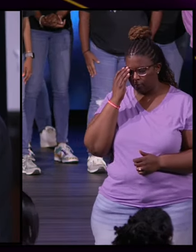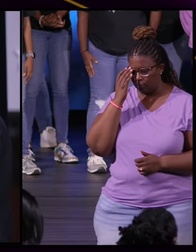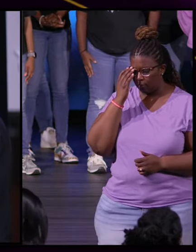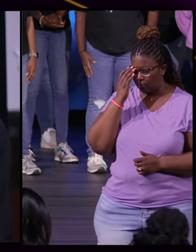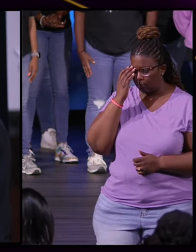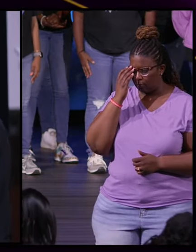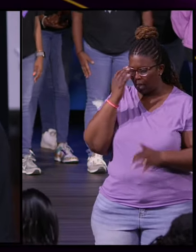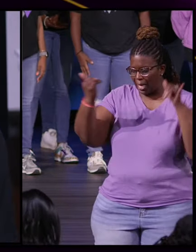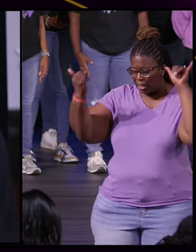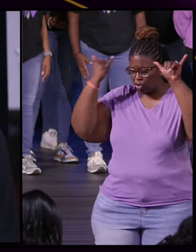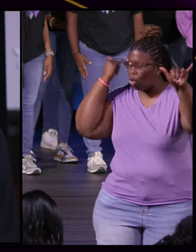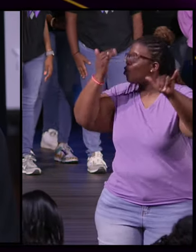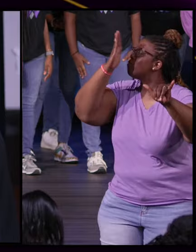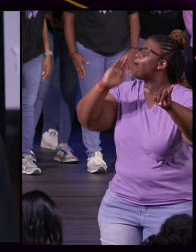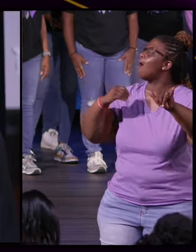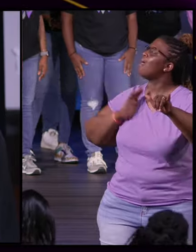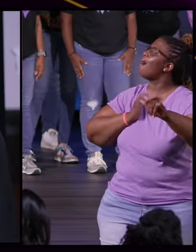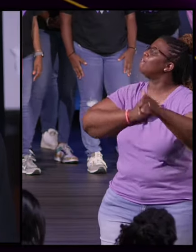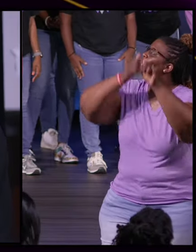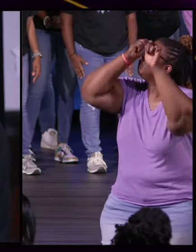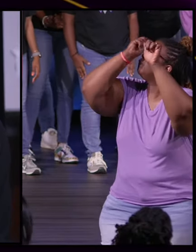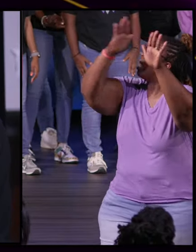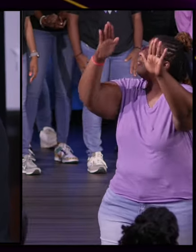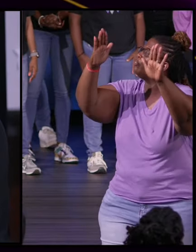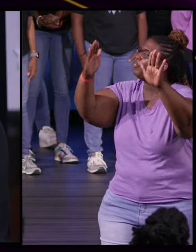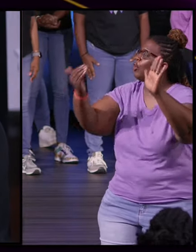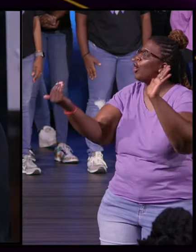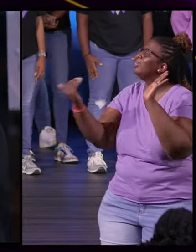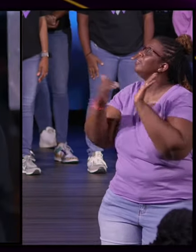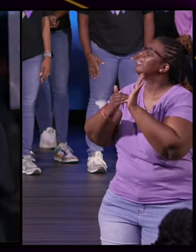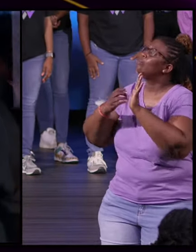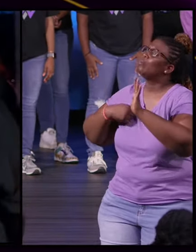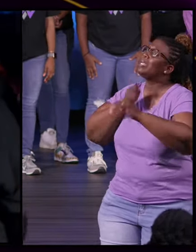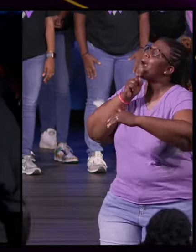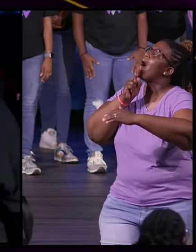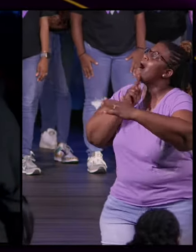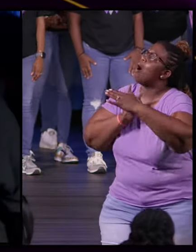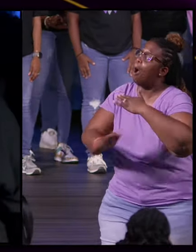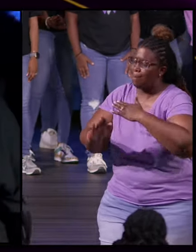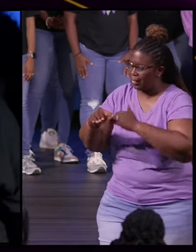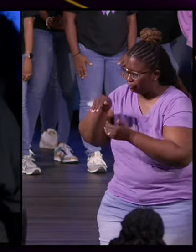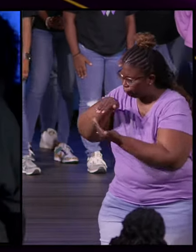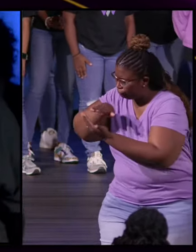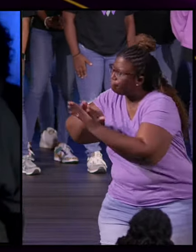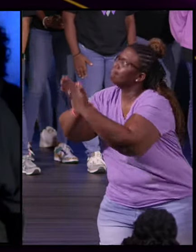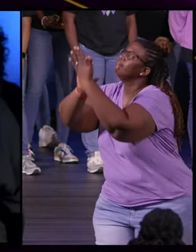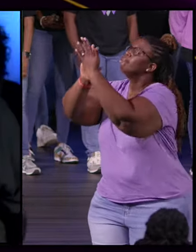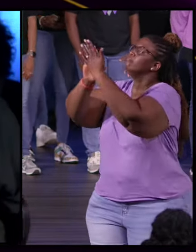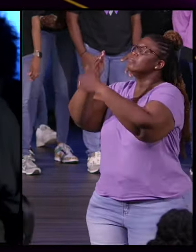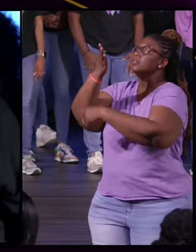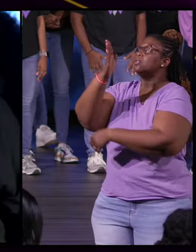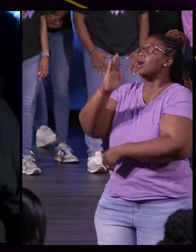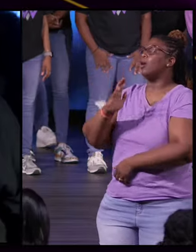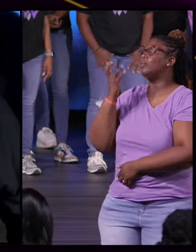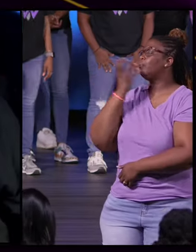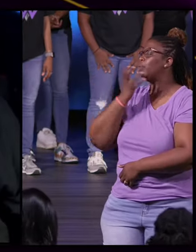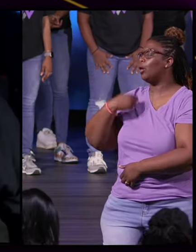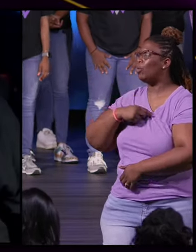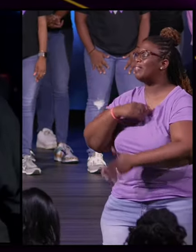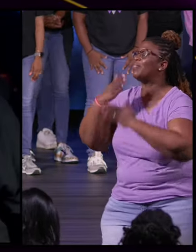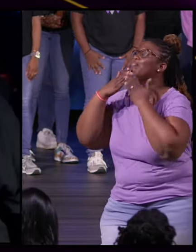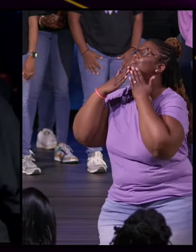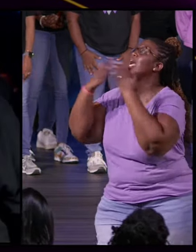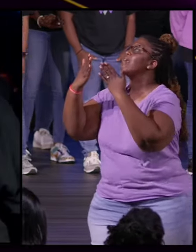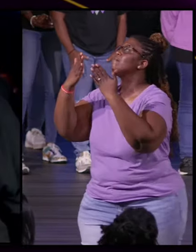Eternal God, our Father, it's again, Lord, that we humble ourselves before you, and we're grateful for